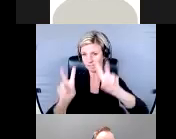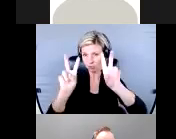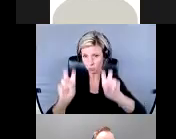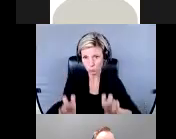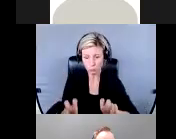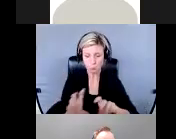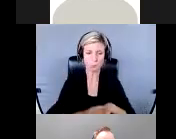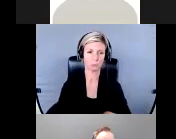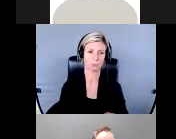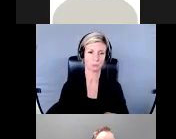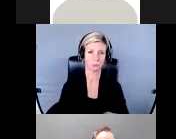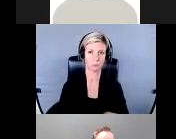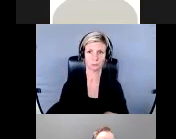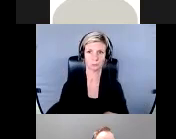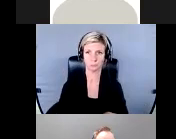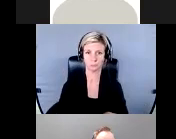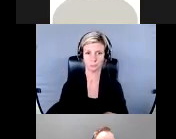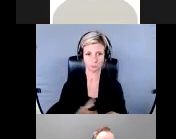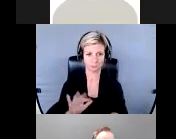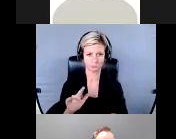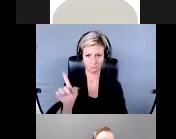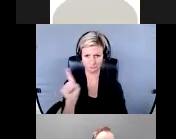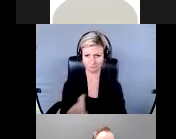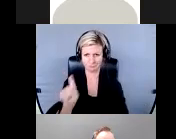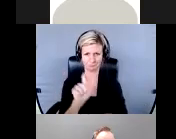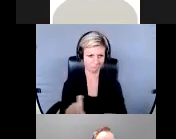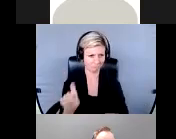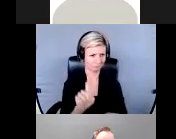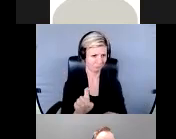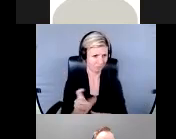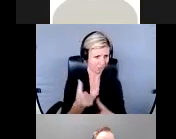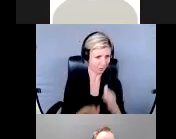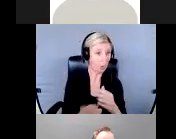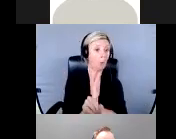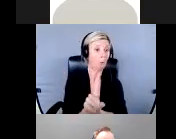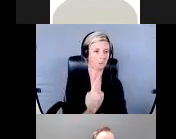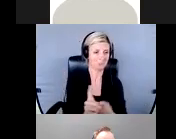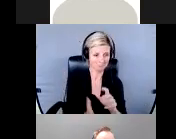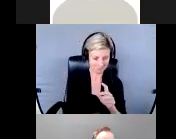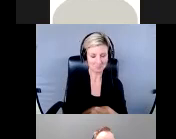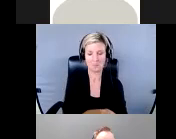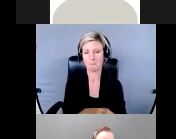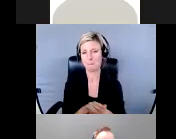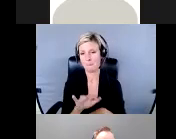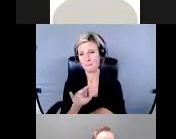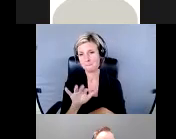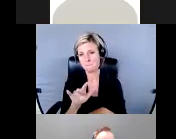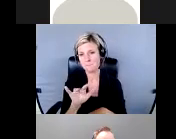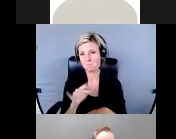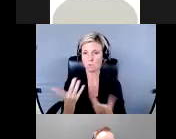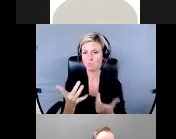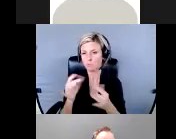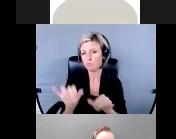useful for, lost my cursor, but I will find it again. Oh, it popped back. Okay. That sort of common in